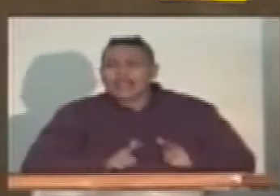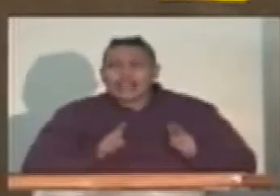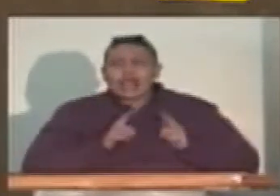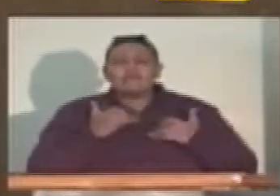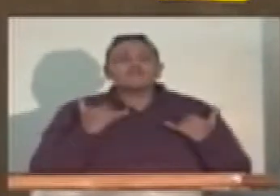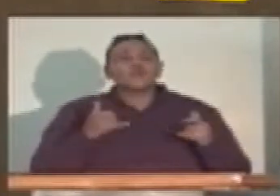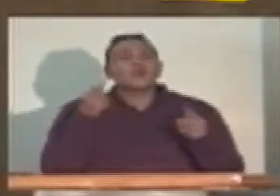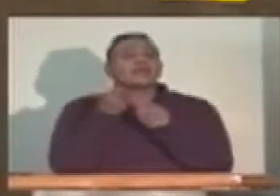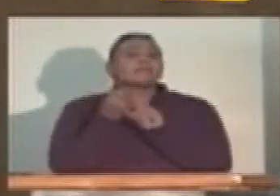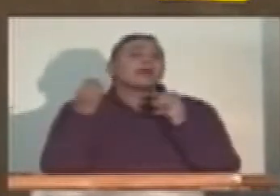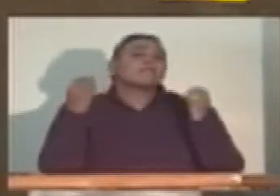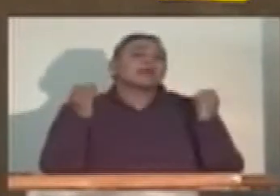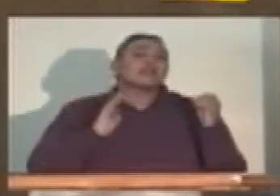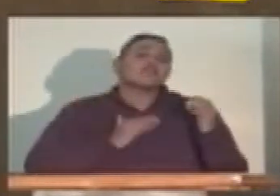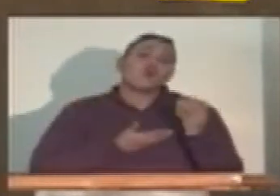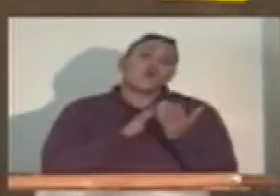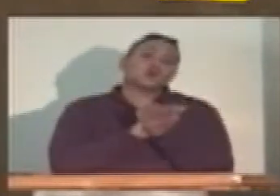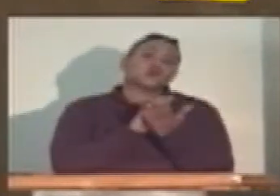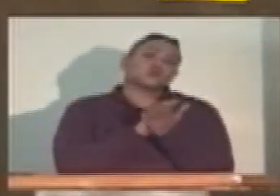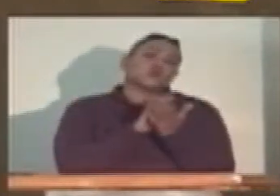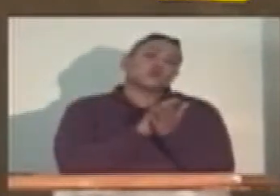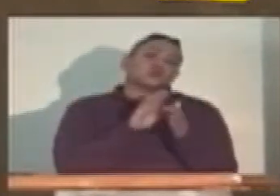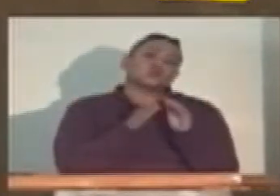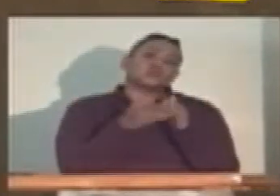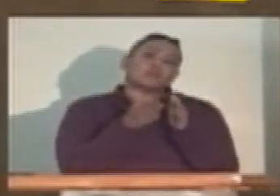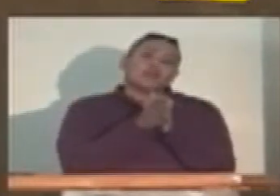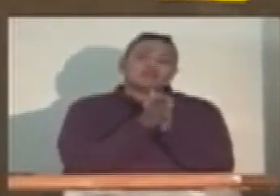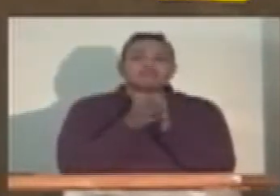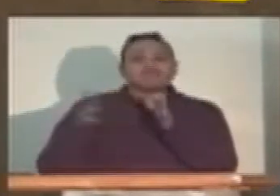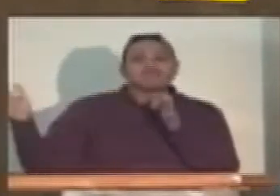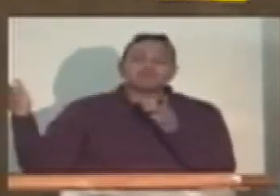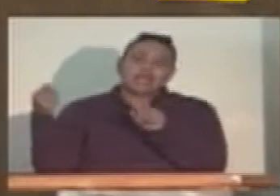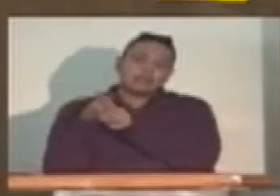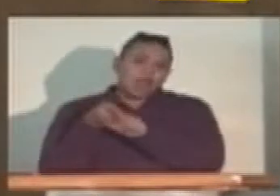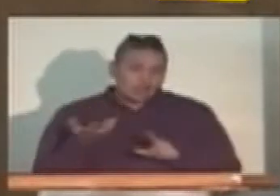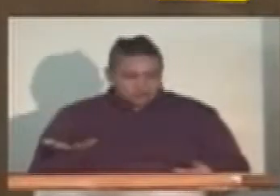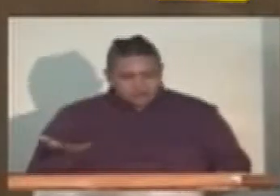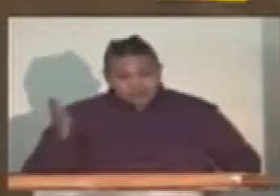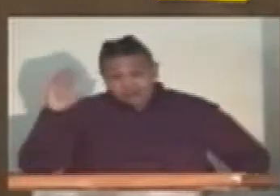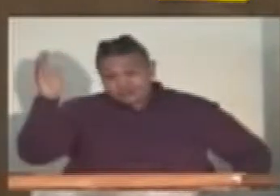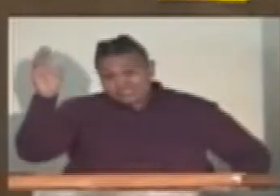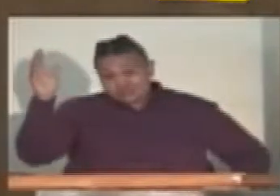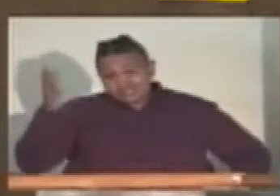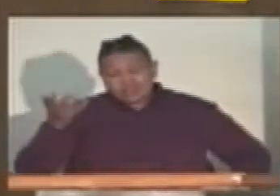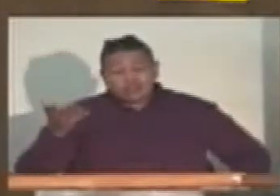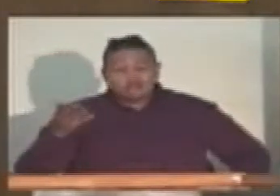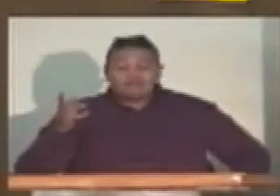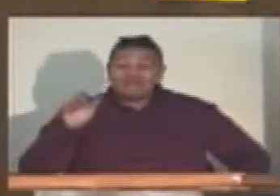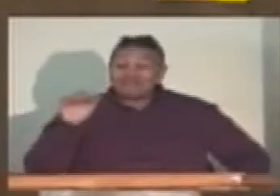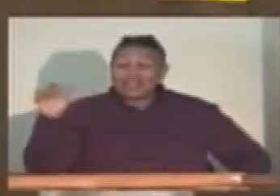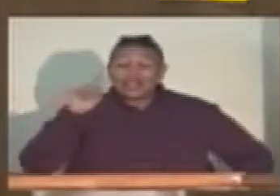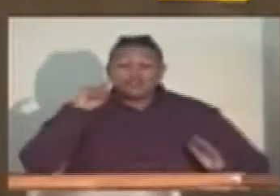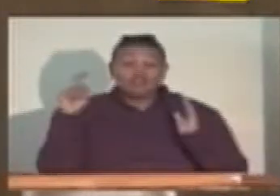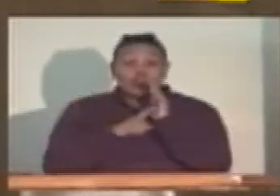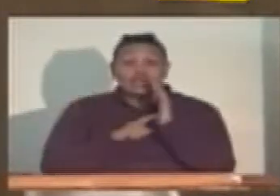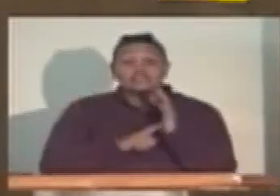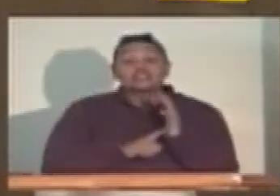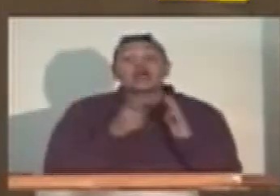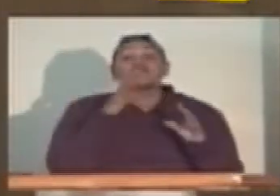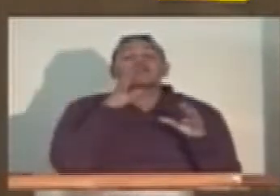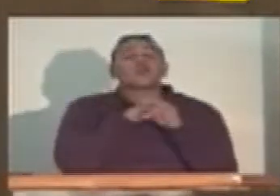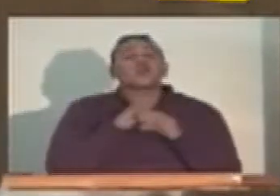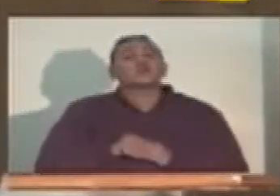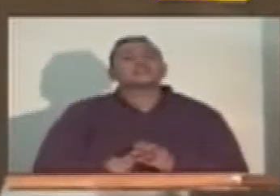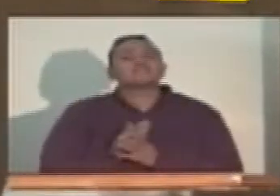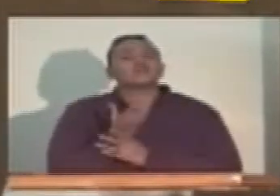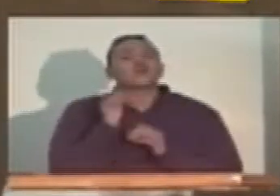impacting a number of our schools across the country. Mr. Speaker, any realization of inclusive growth